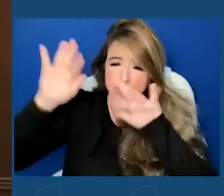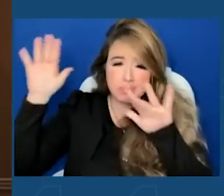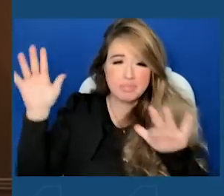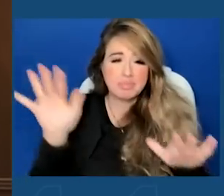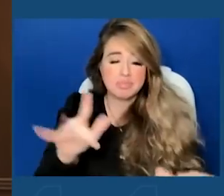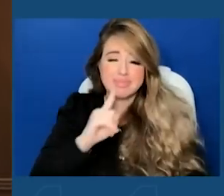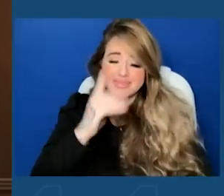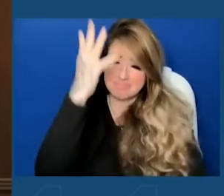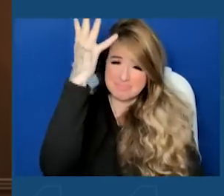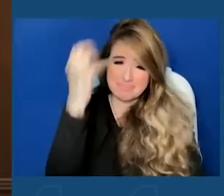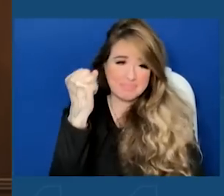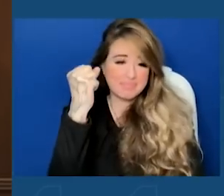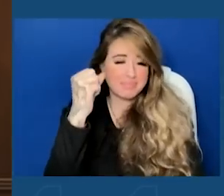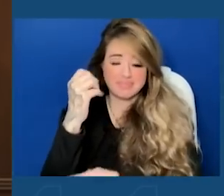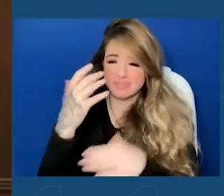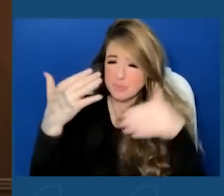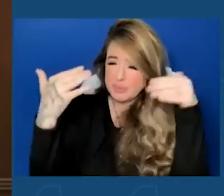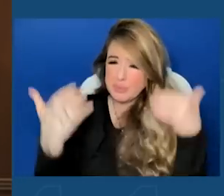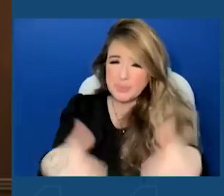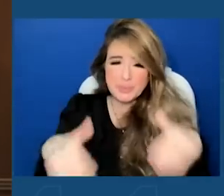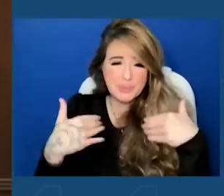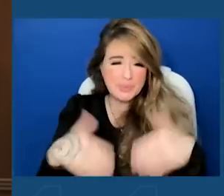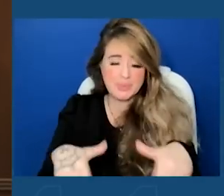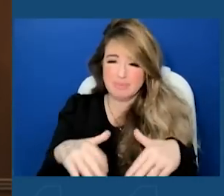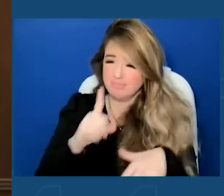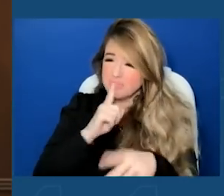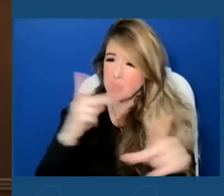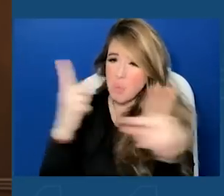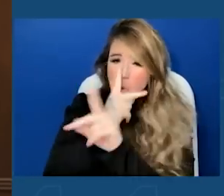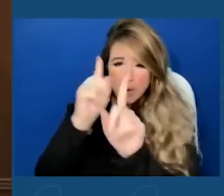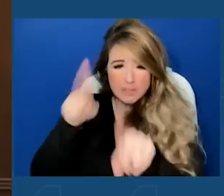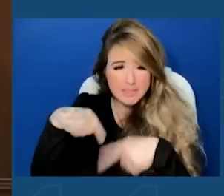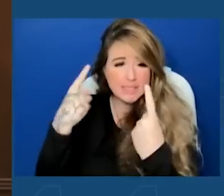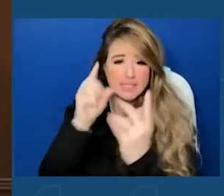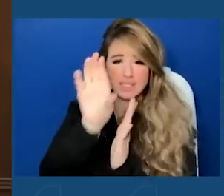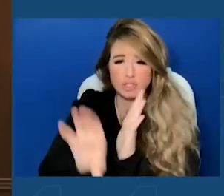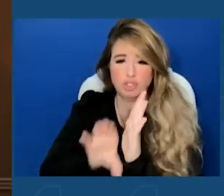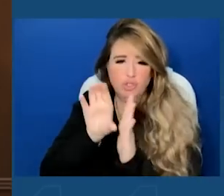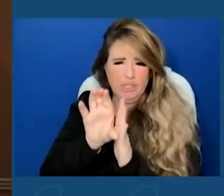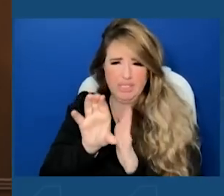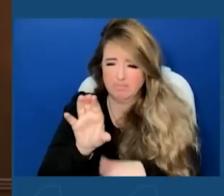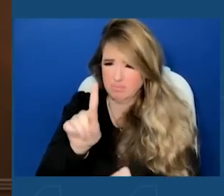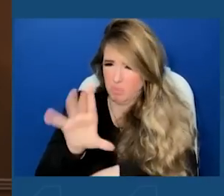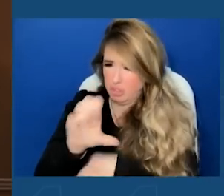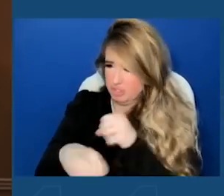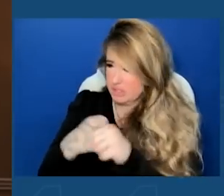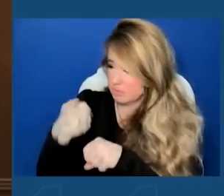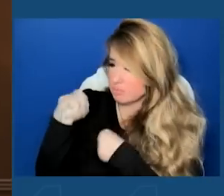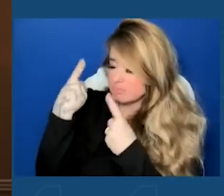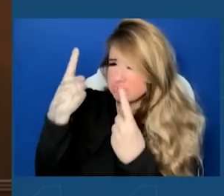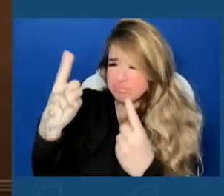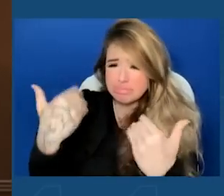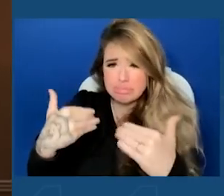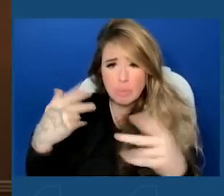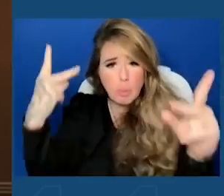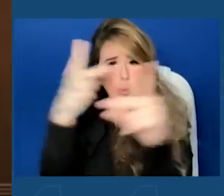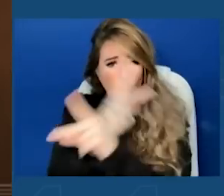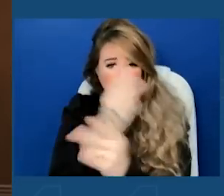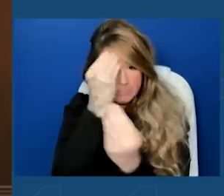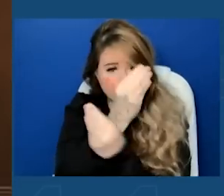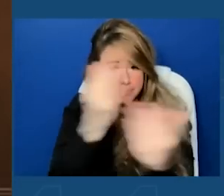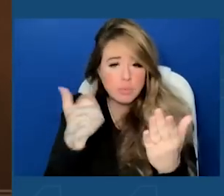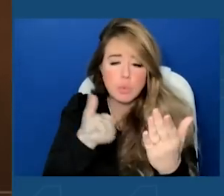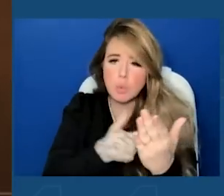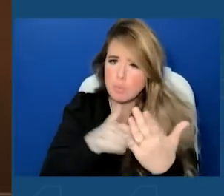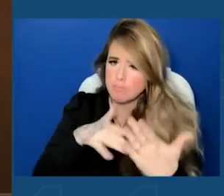century. And we are here to talk about our collaborative approach to dealing with this crisis, and it is a crisis, as well